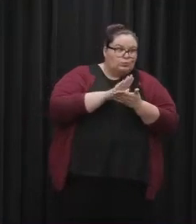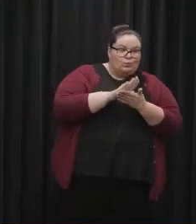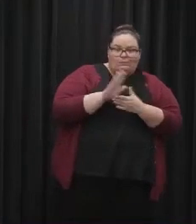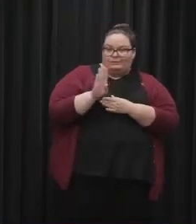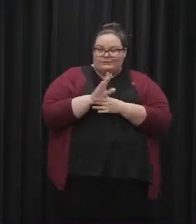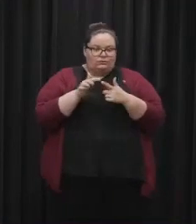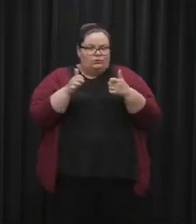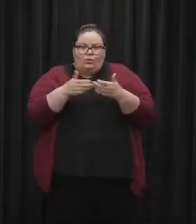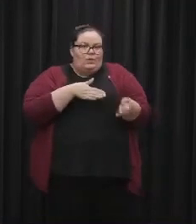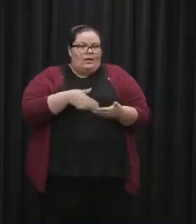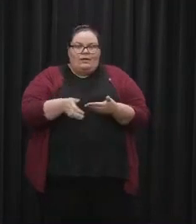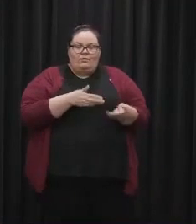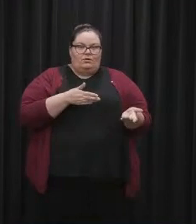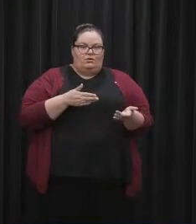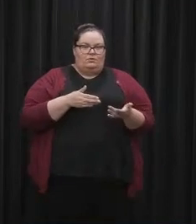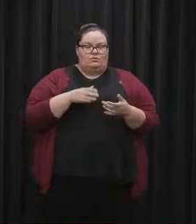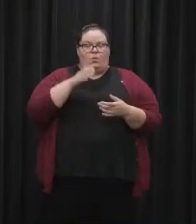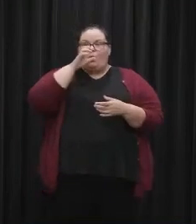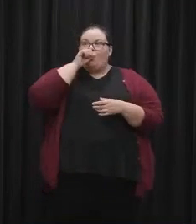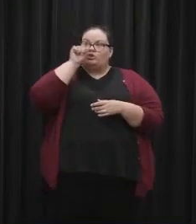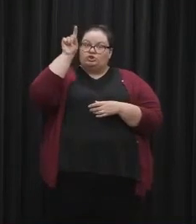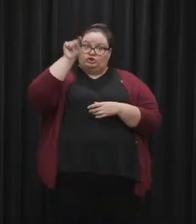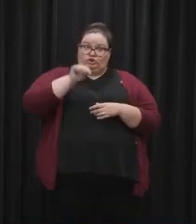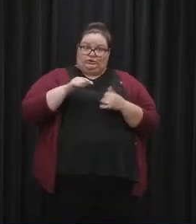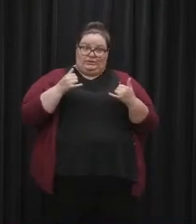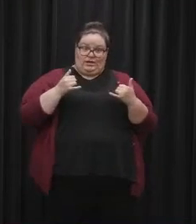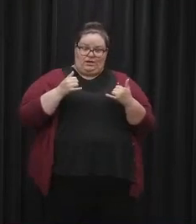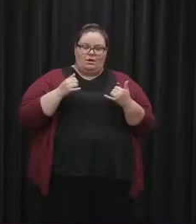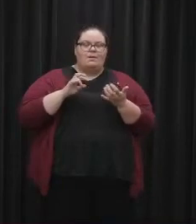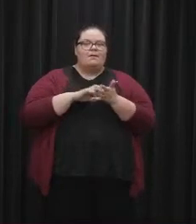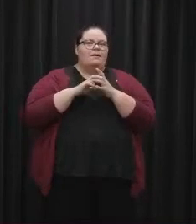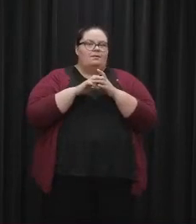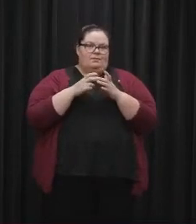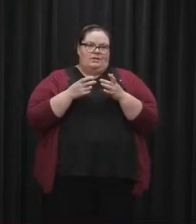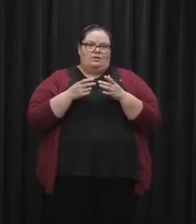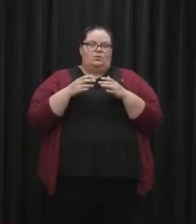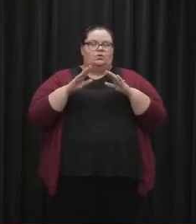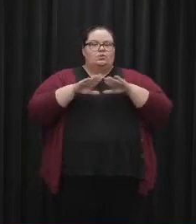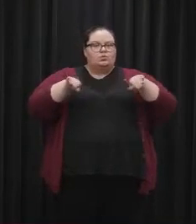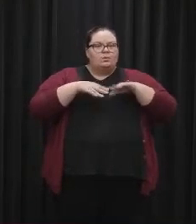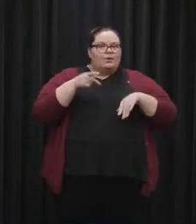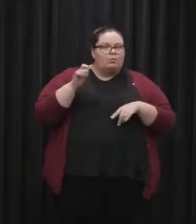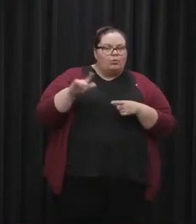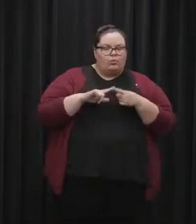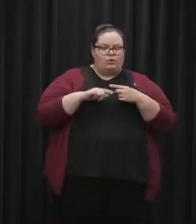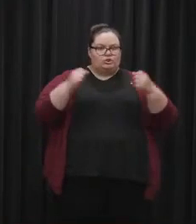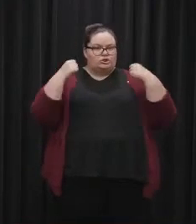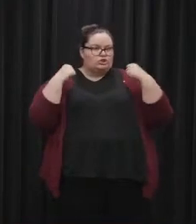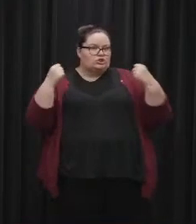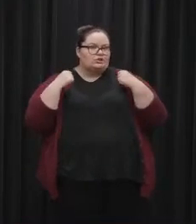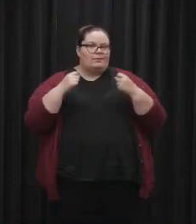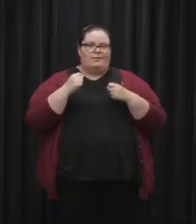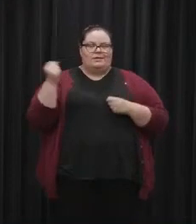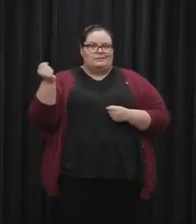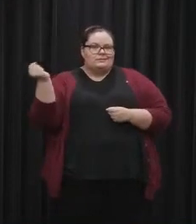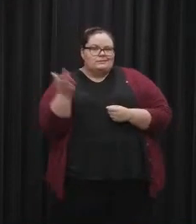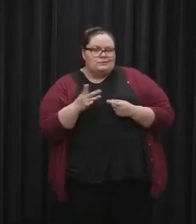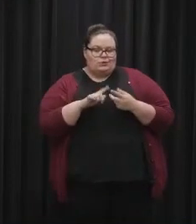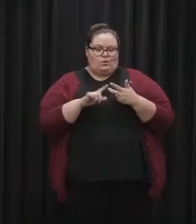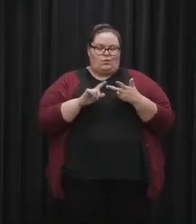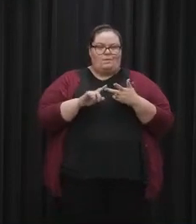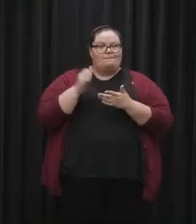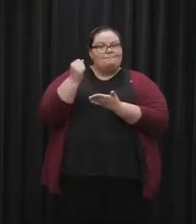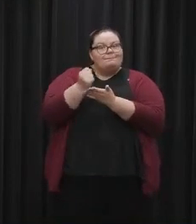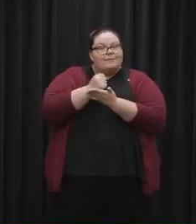etc. So the order for the orange phase areas also mandates the closing of swimming pools, gyms, fitness centers, casinos, and